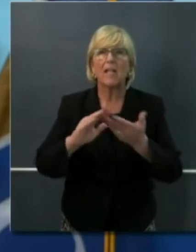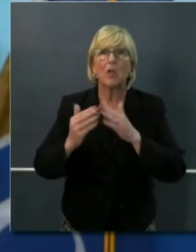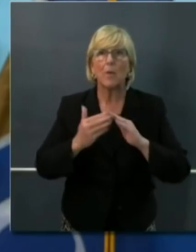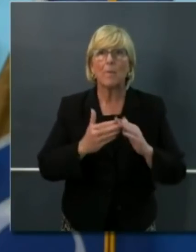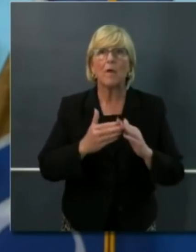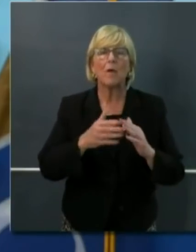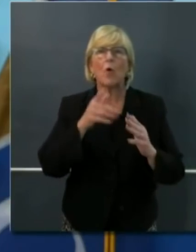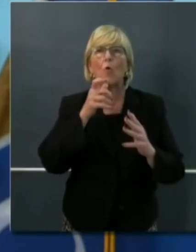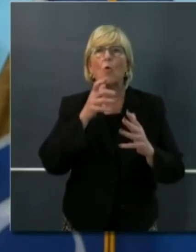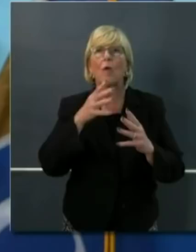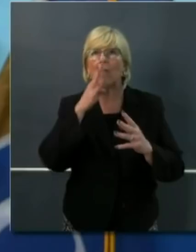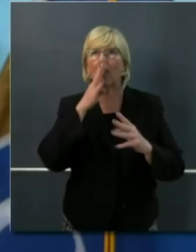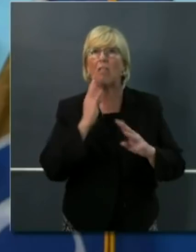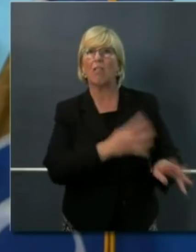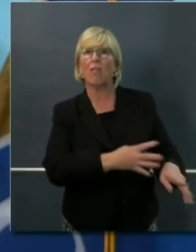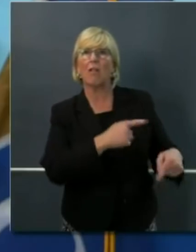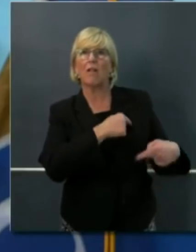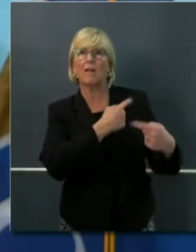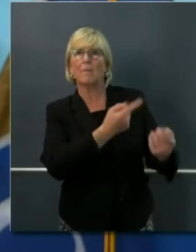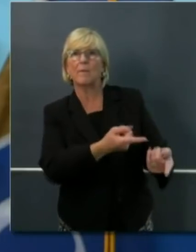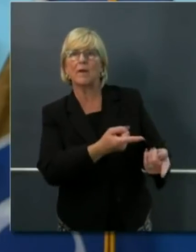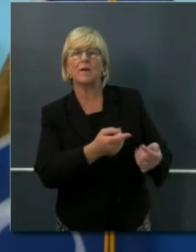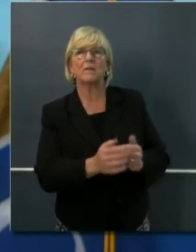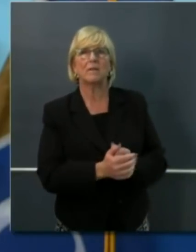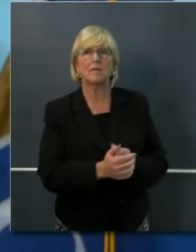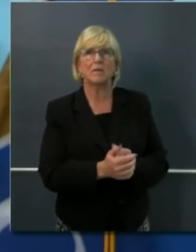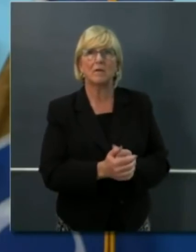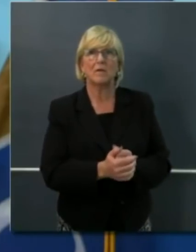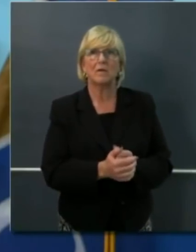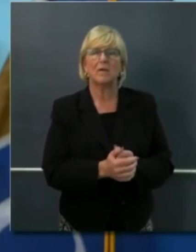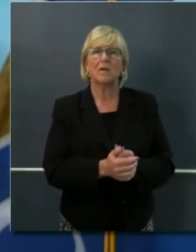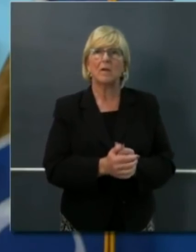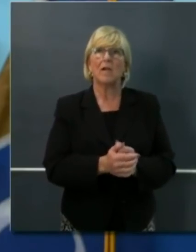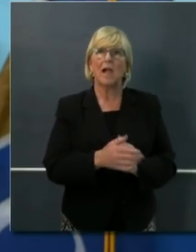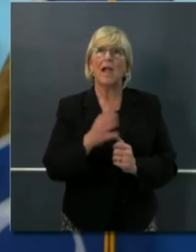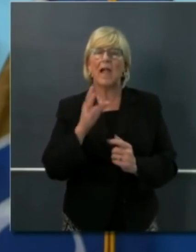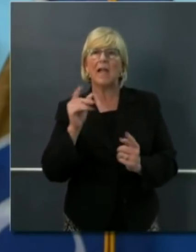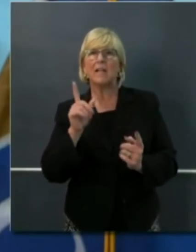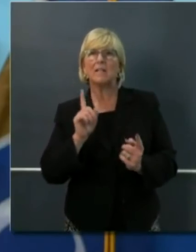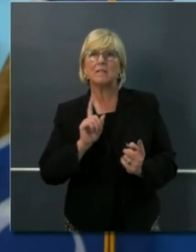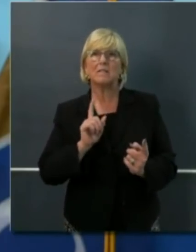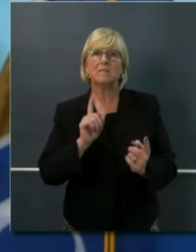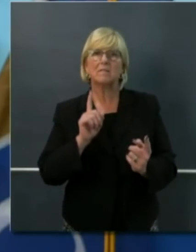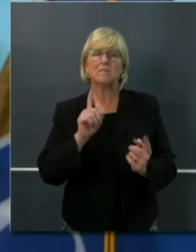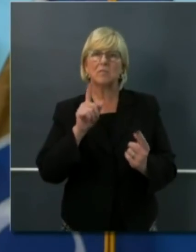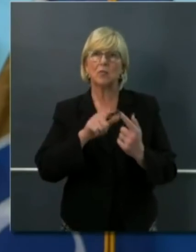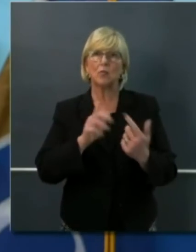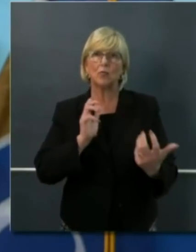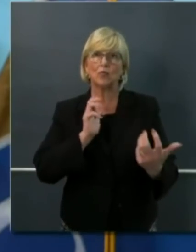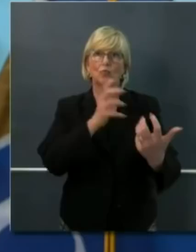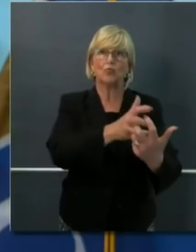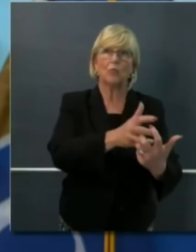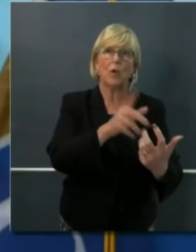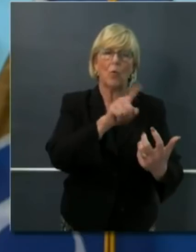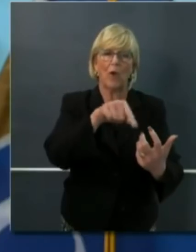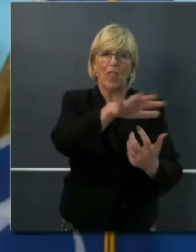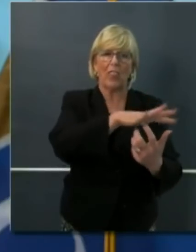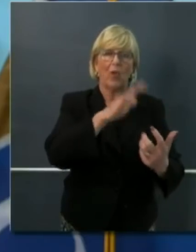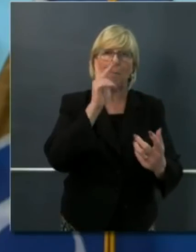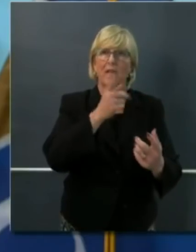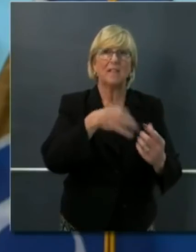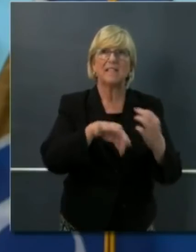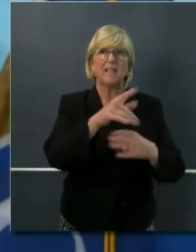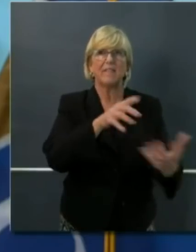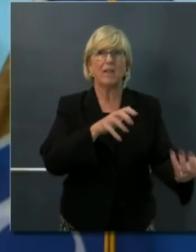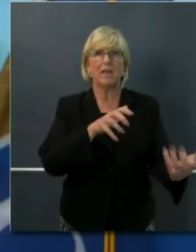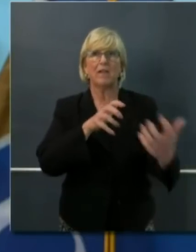been left out of testing in the past, basically meet people where they are as opposed to asking them to come where we are. And